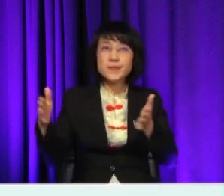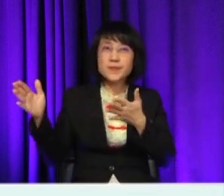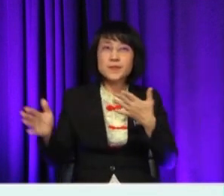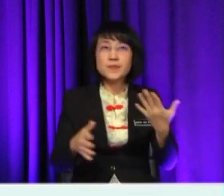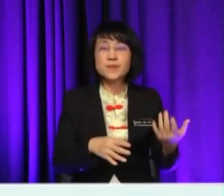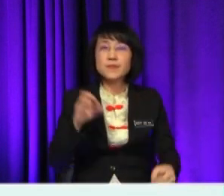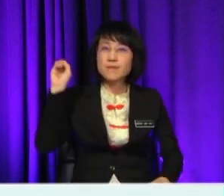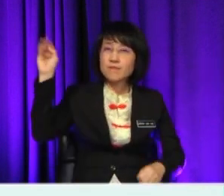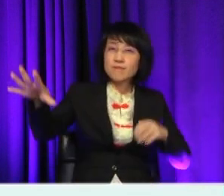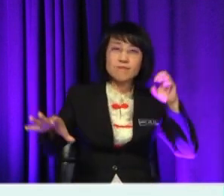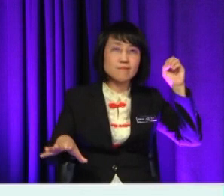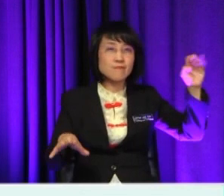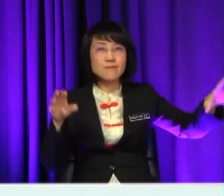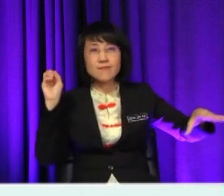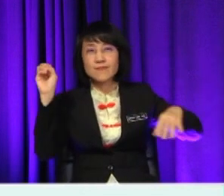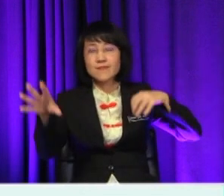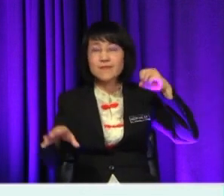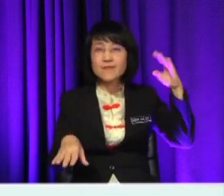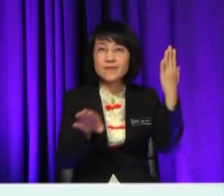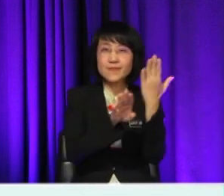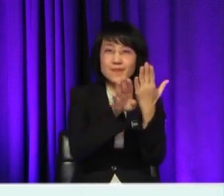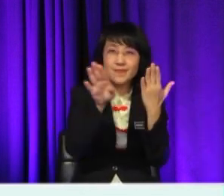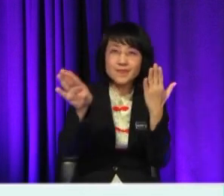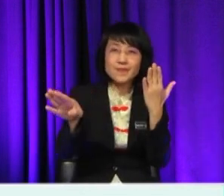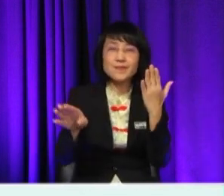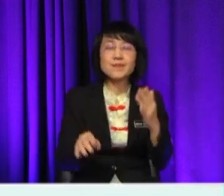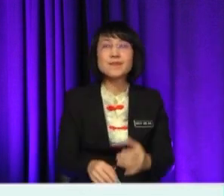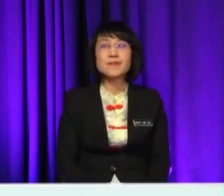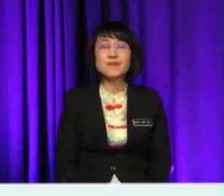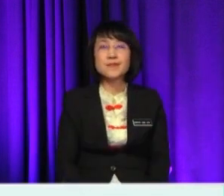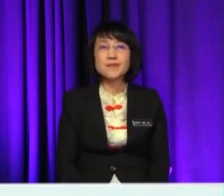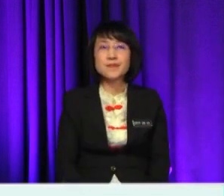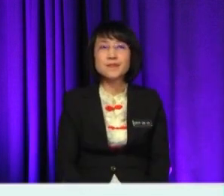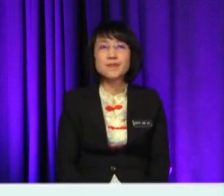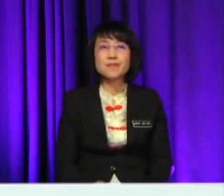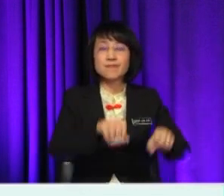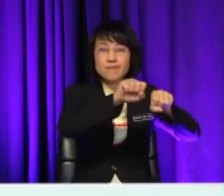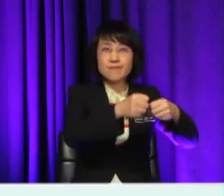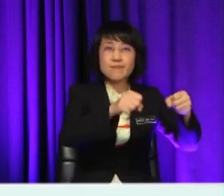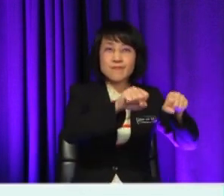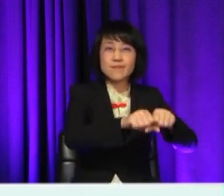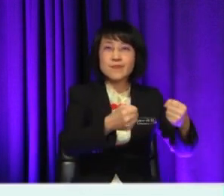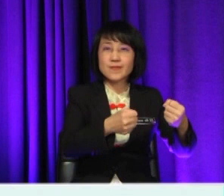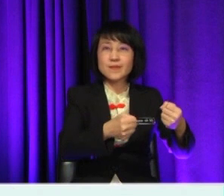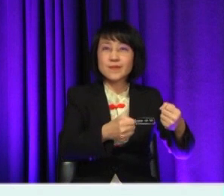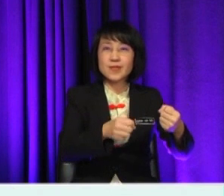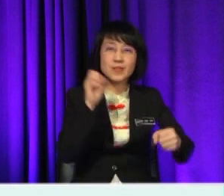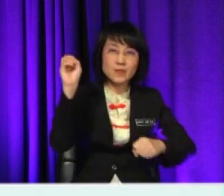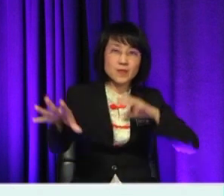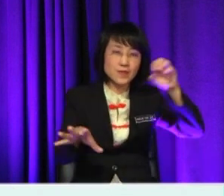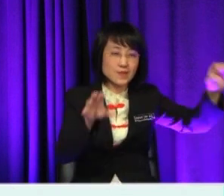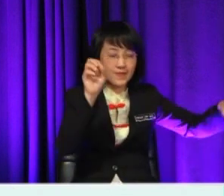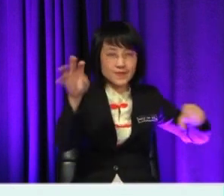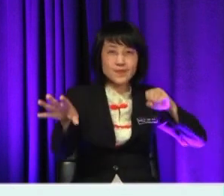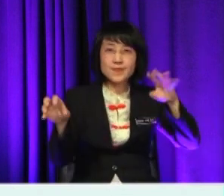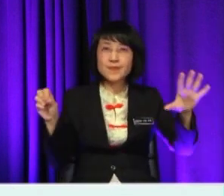thrown all its toys or branches all around the place after it's done with it. Very good. Awesome, Harsha. So